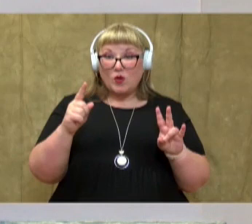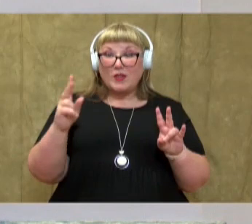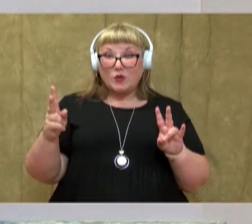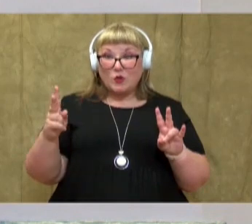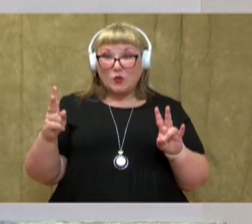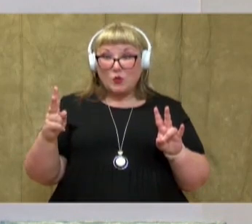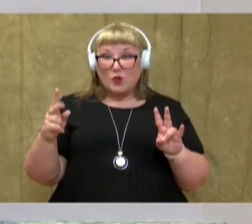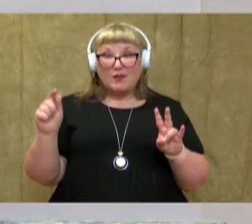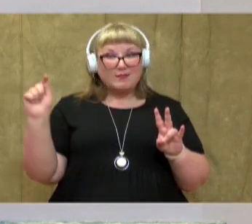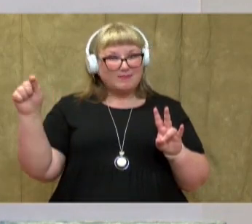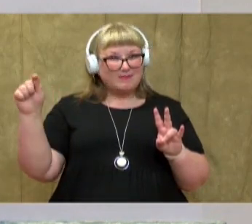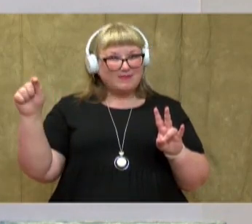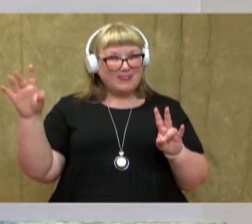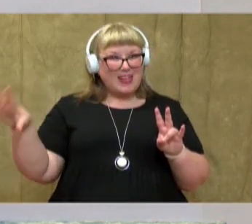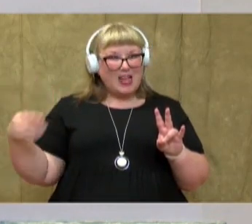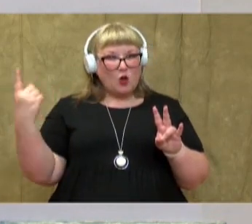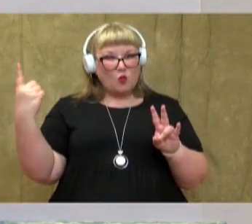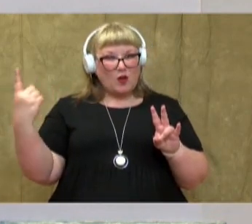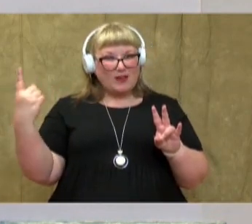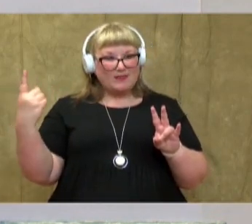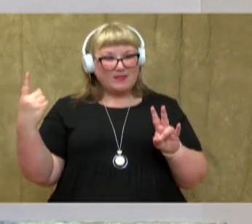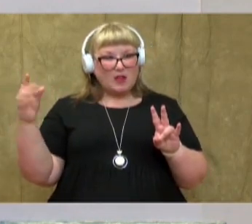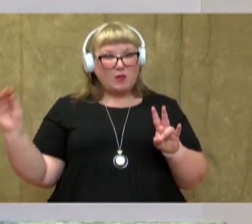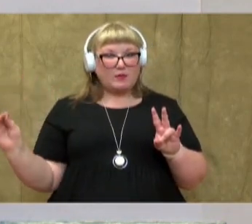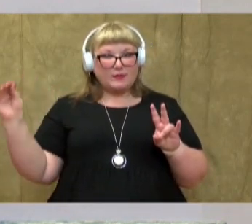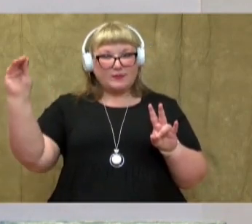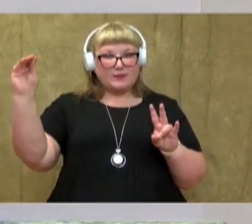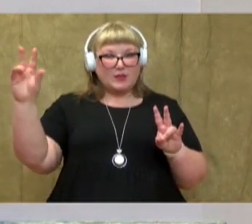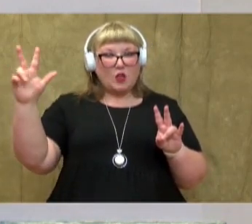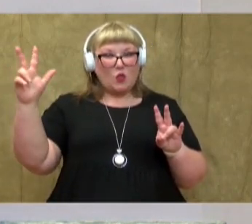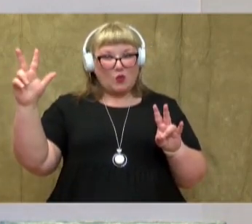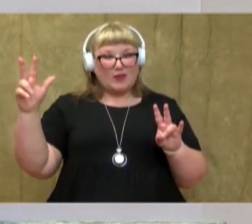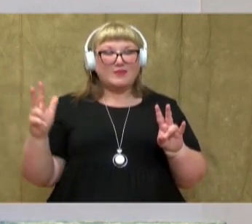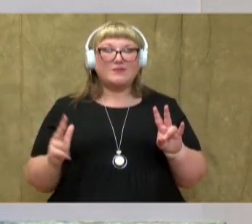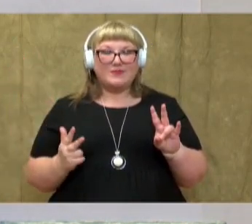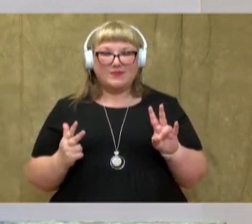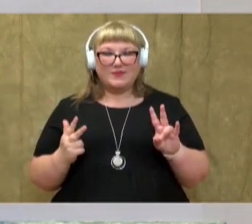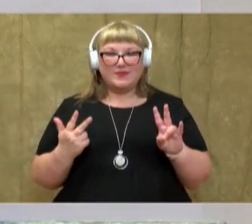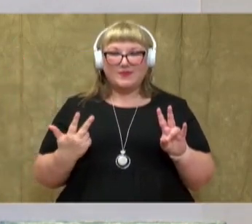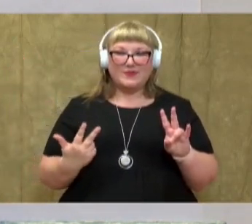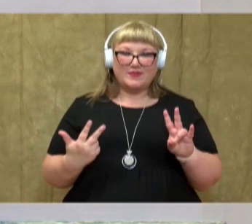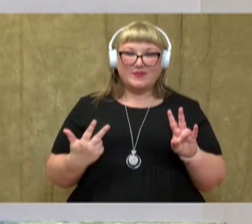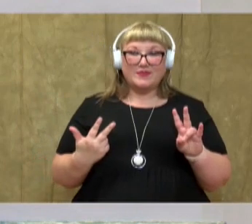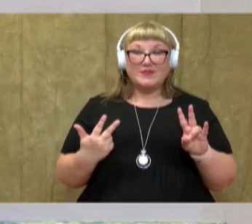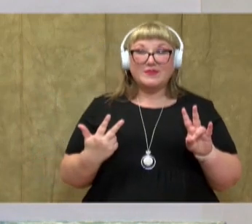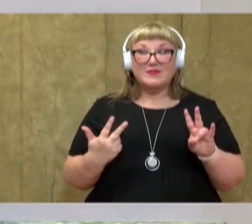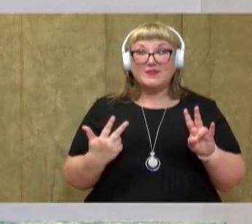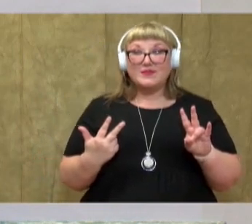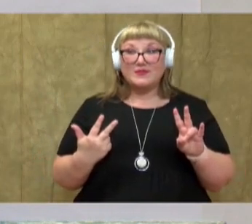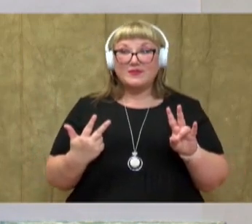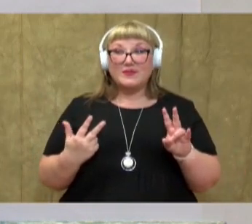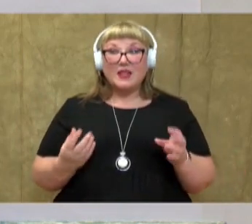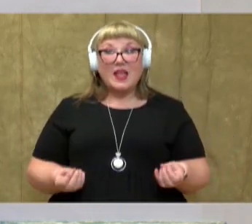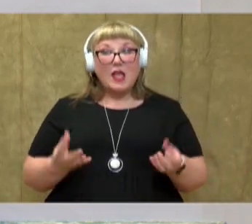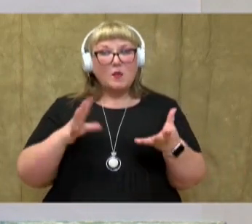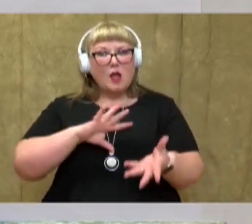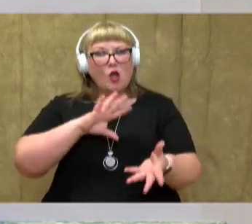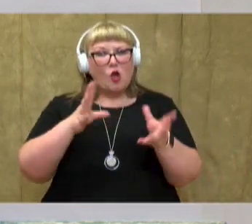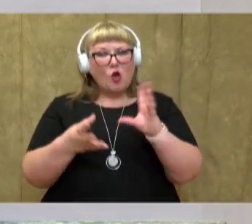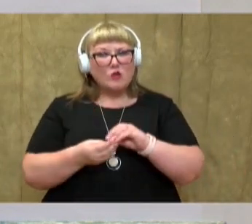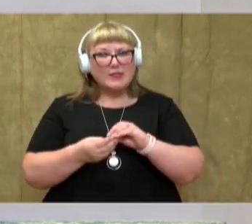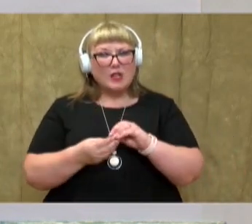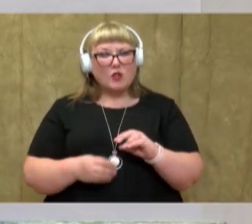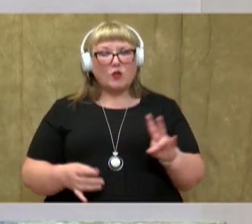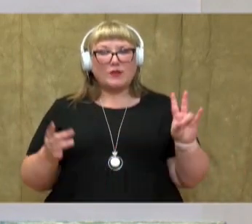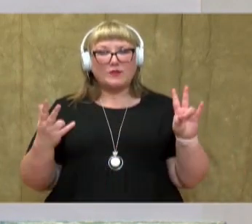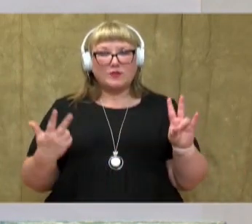1, 2. And we need to add one more for 3. So how many guinea pigs do we have in our